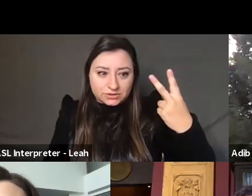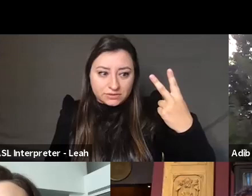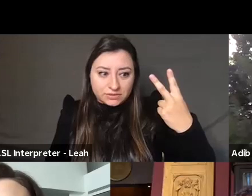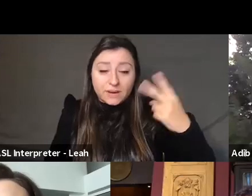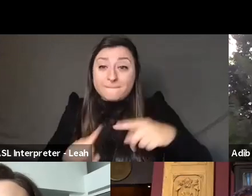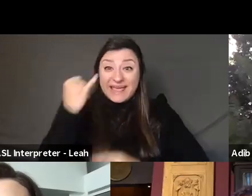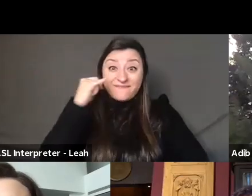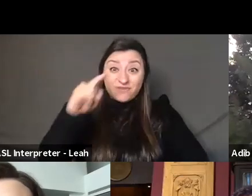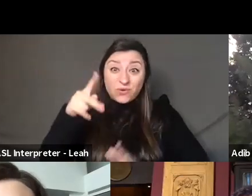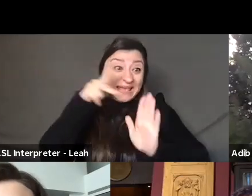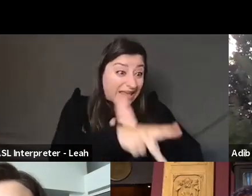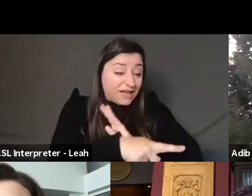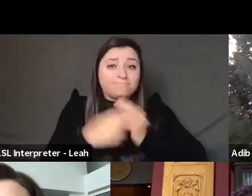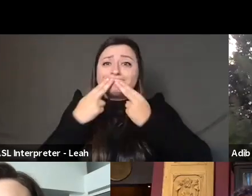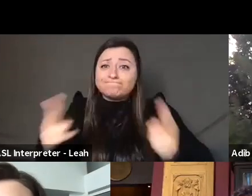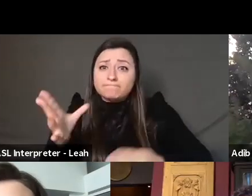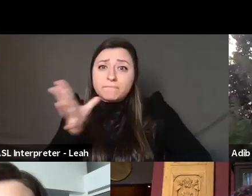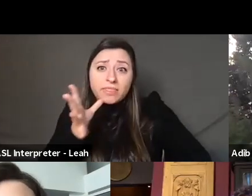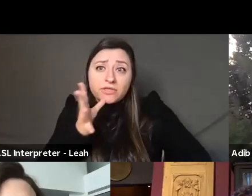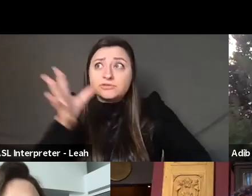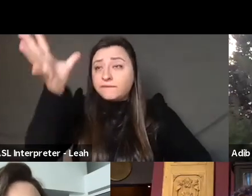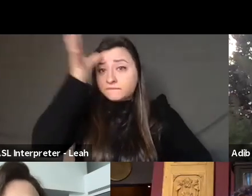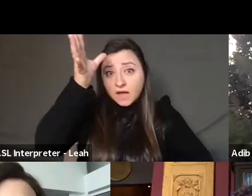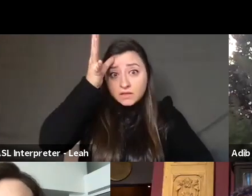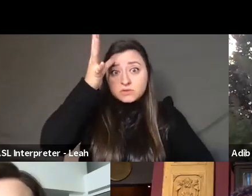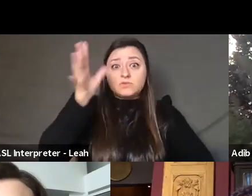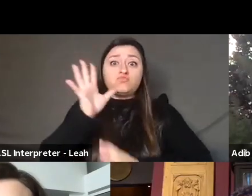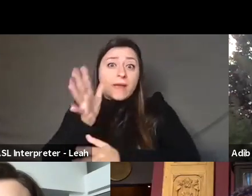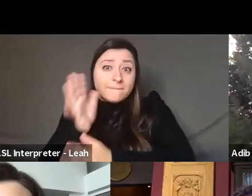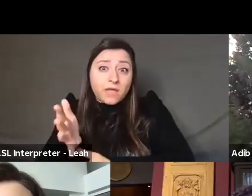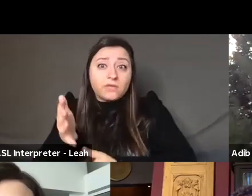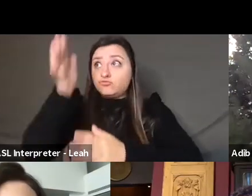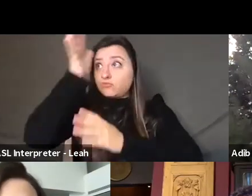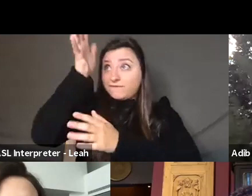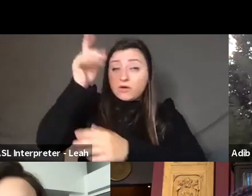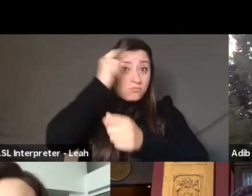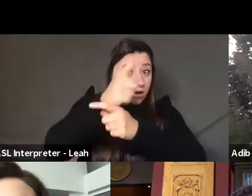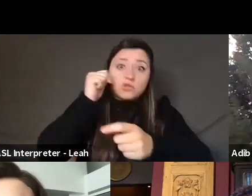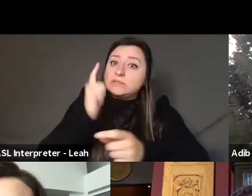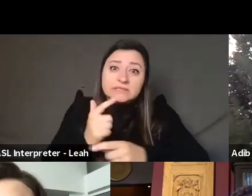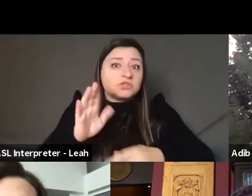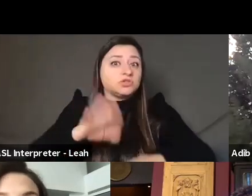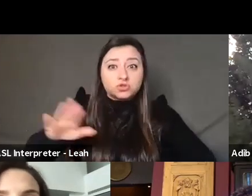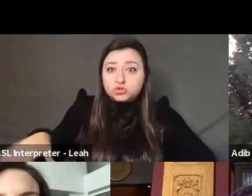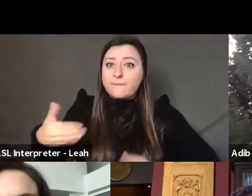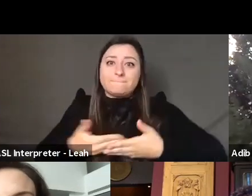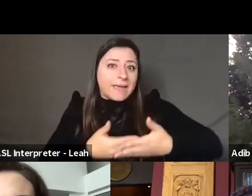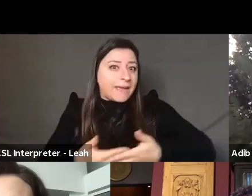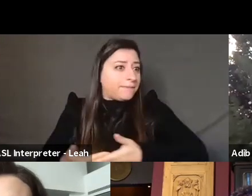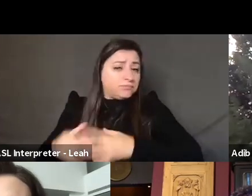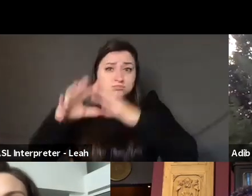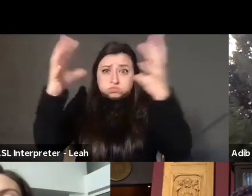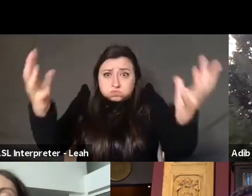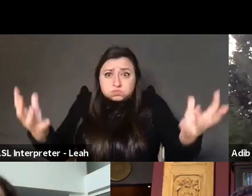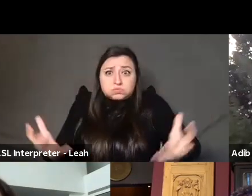had massacred innocent mothers and fathers, grandmothers and grandfathers, brothers, sisters, children, babies, a whole